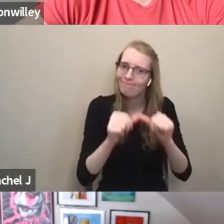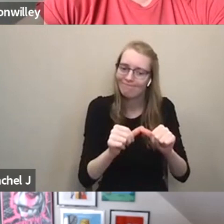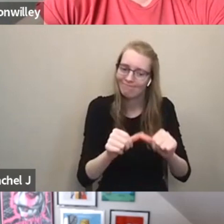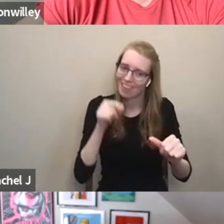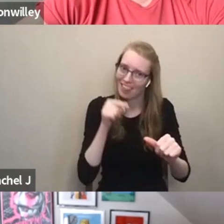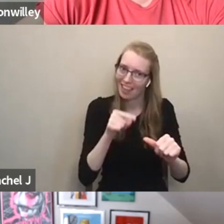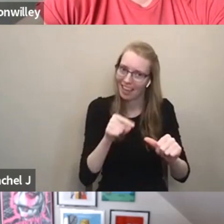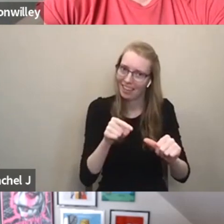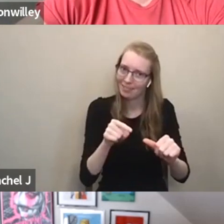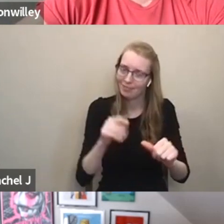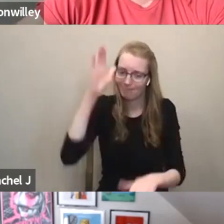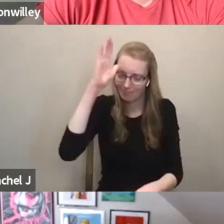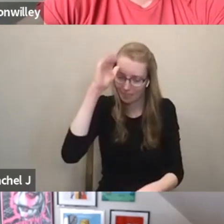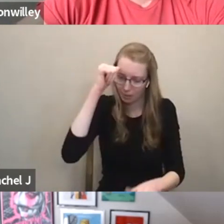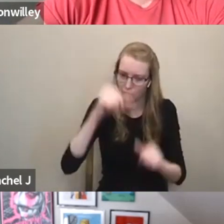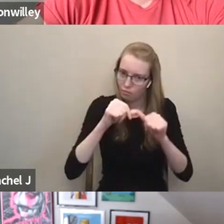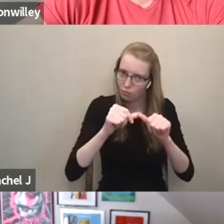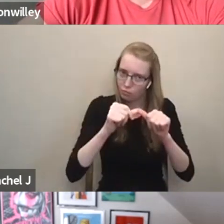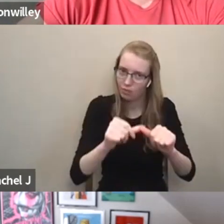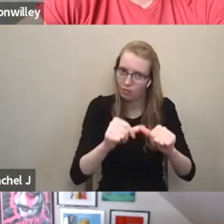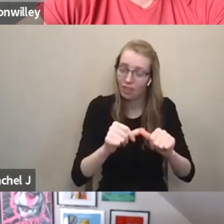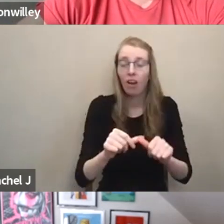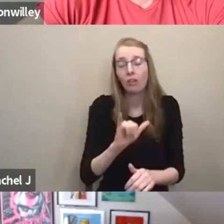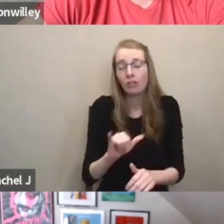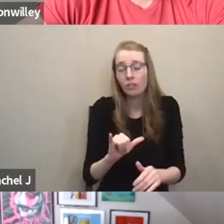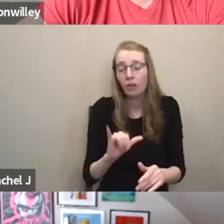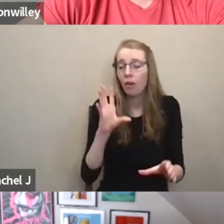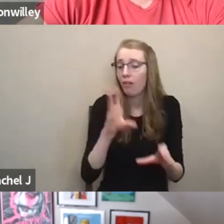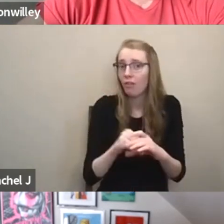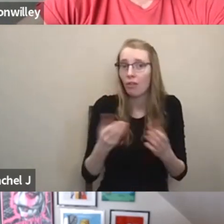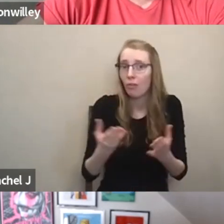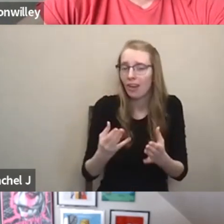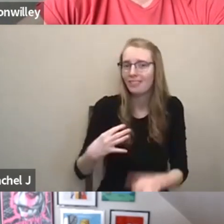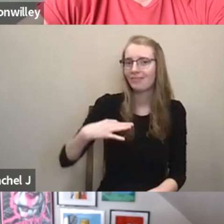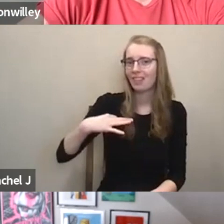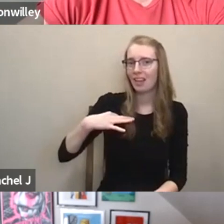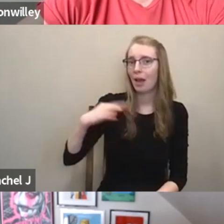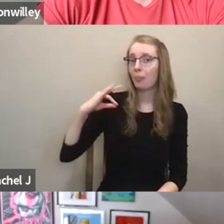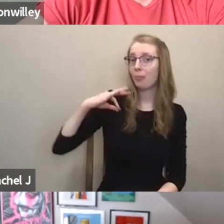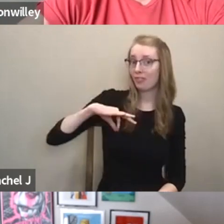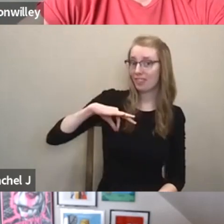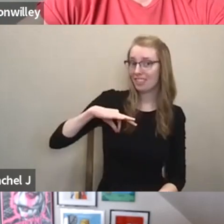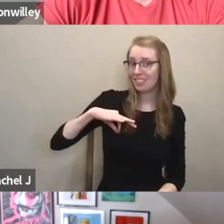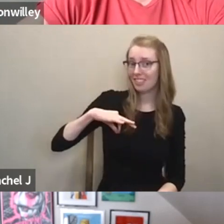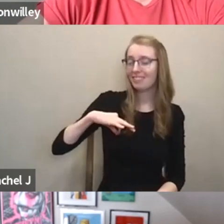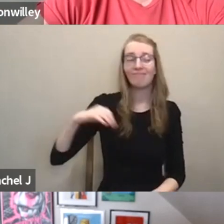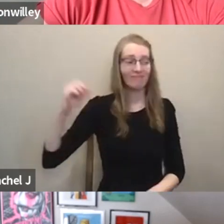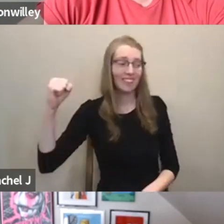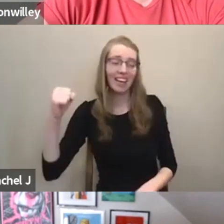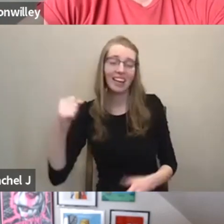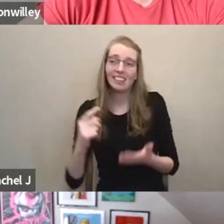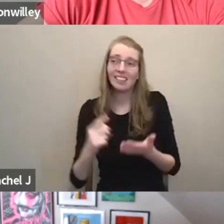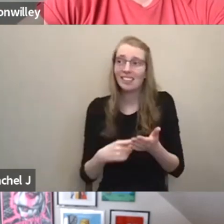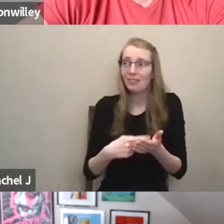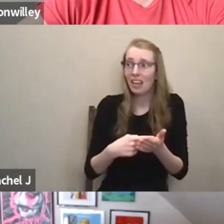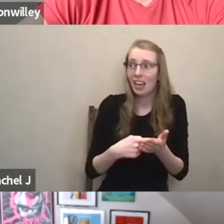privilege as well, right? Like it's not possible sometimes for people to do that because of financial reasons